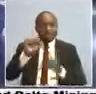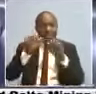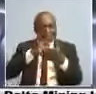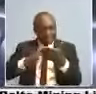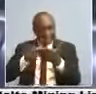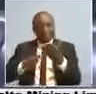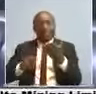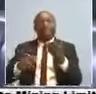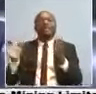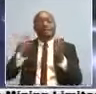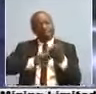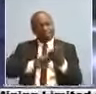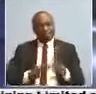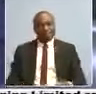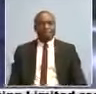Madam Speaker.